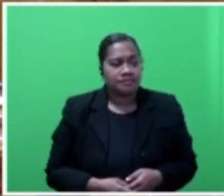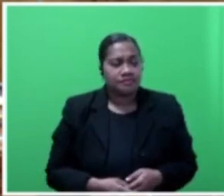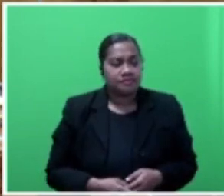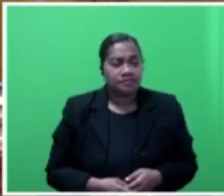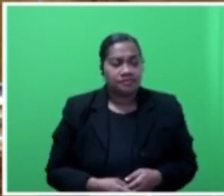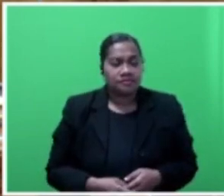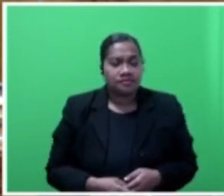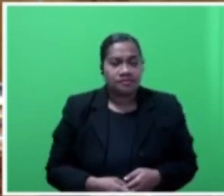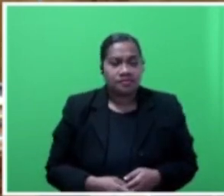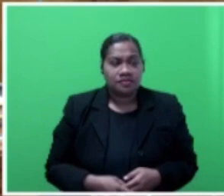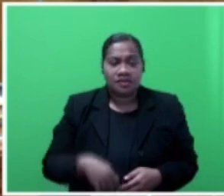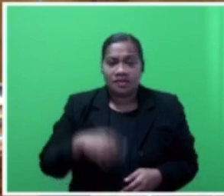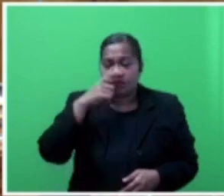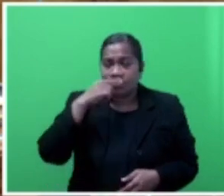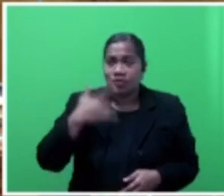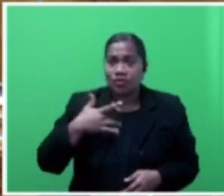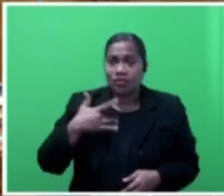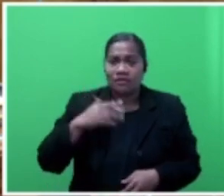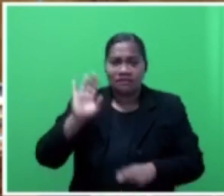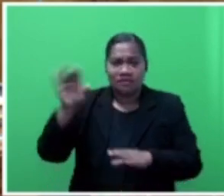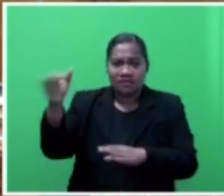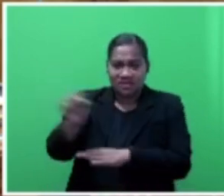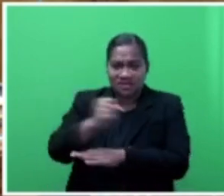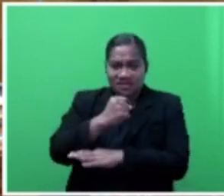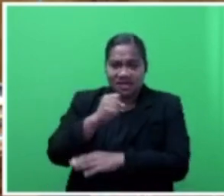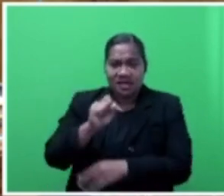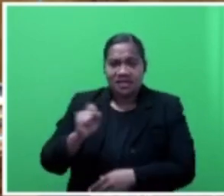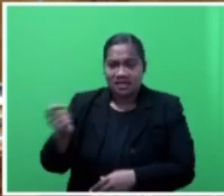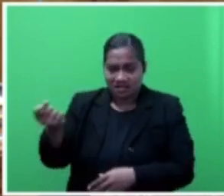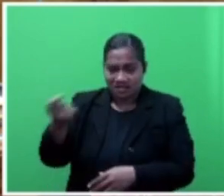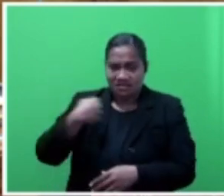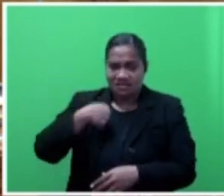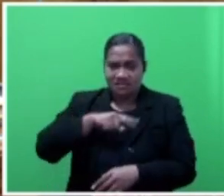who live abroad and send money back to Fiji. Sir.